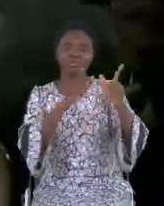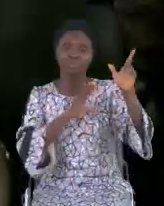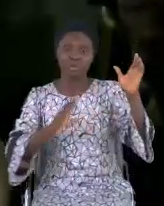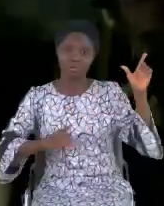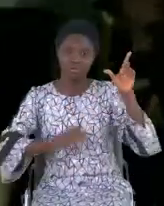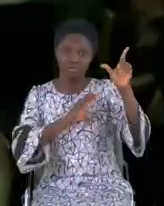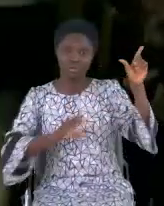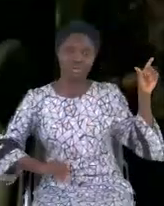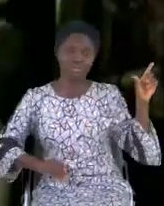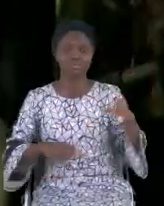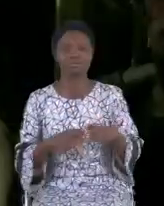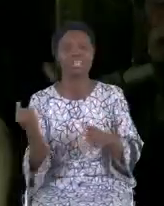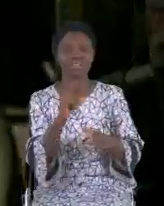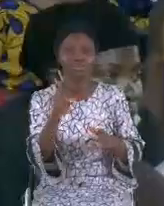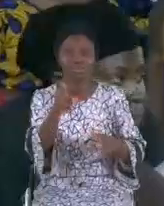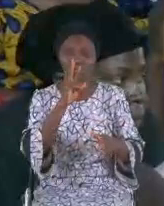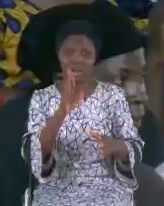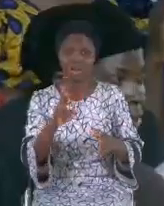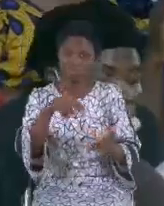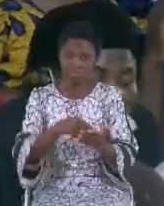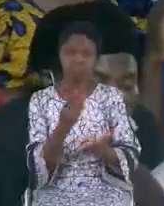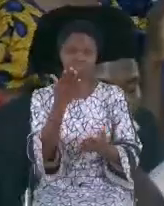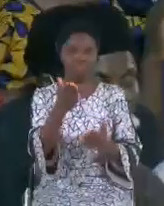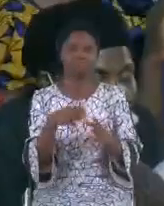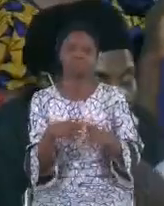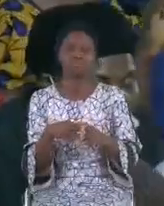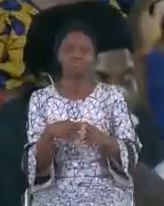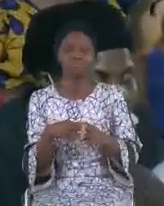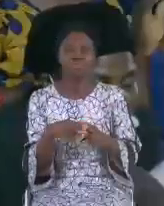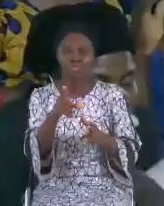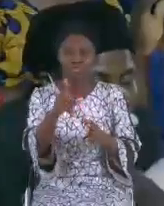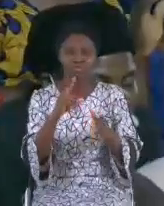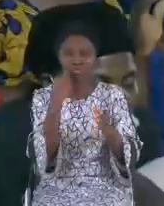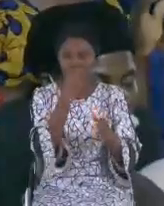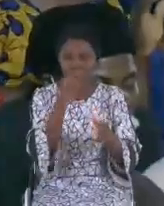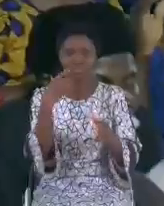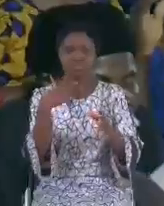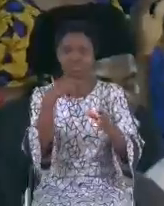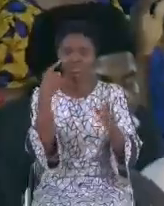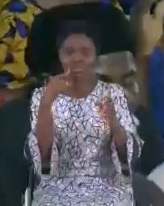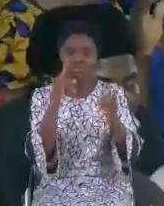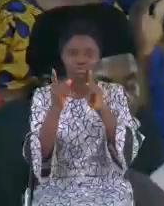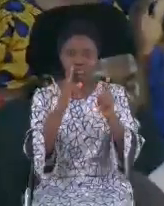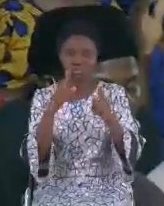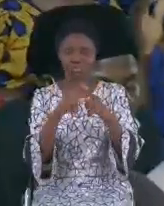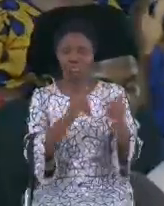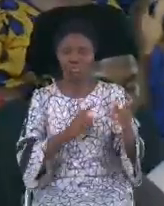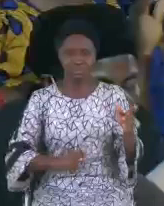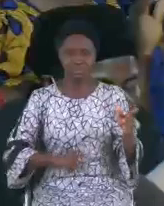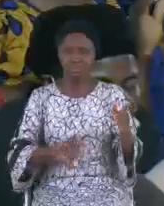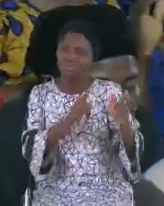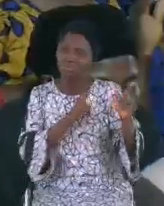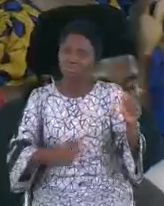you are, stand up right there. Stand up right there. You tell the Lord, Lord Jesus, say it. Lord